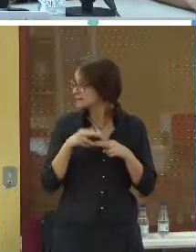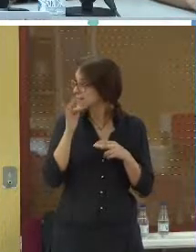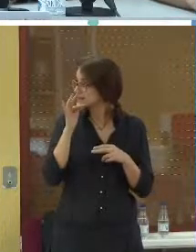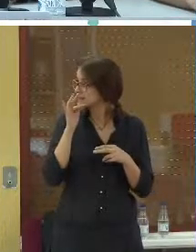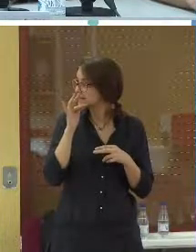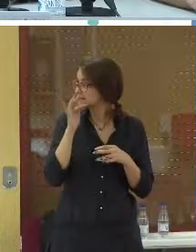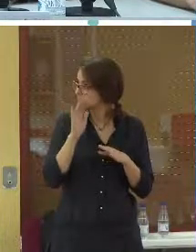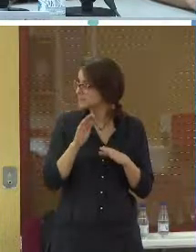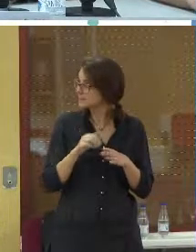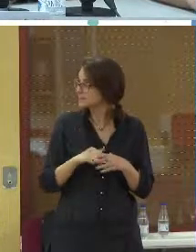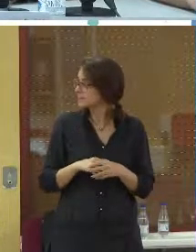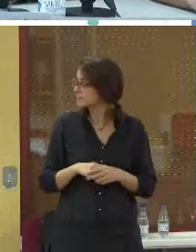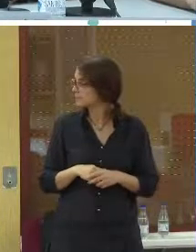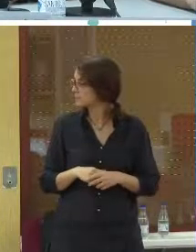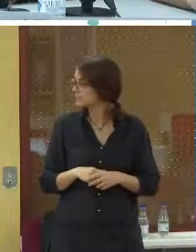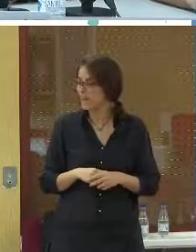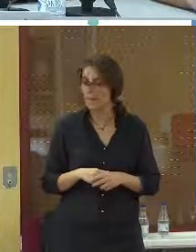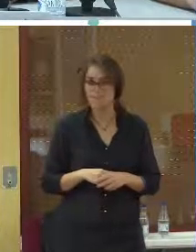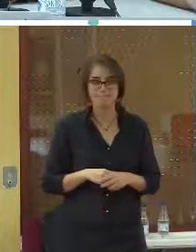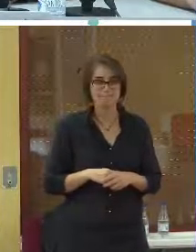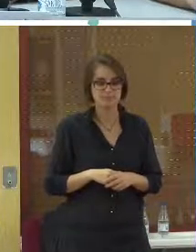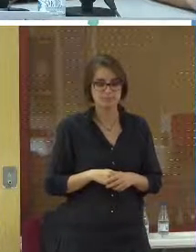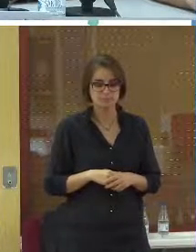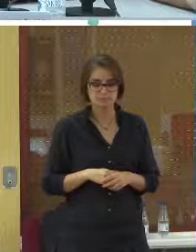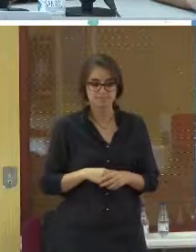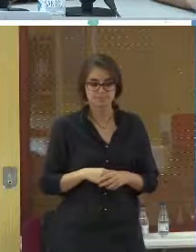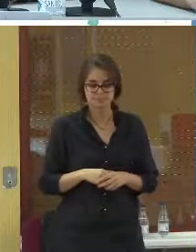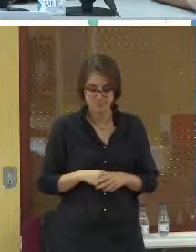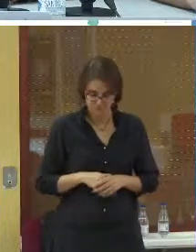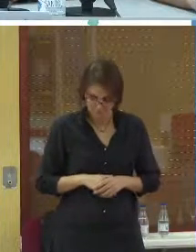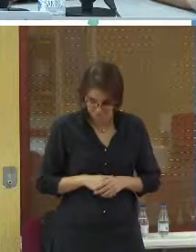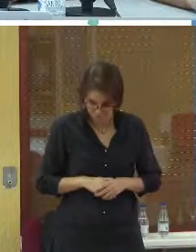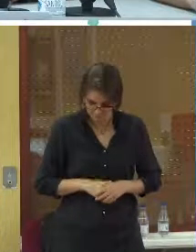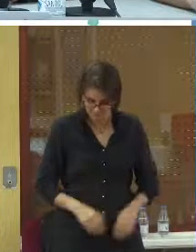Just a moment. This will explain Catalogaya.